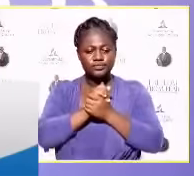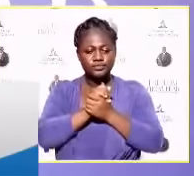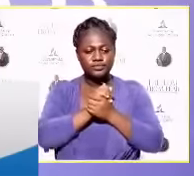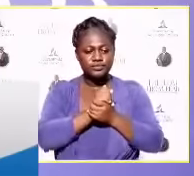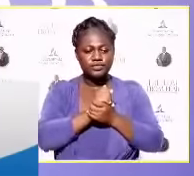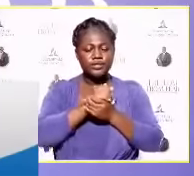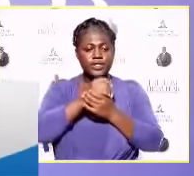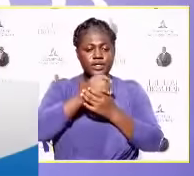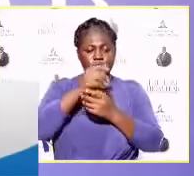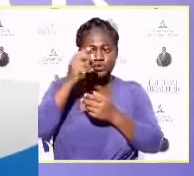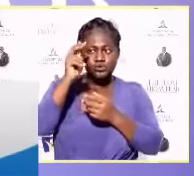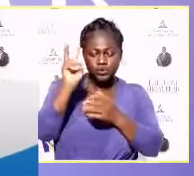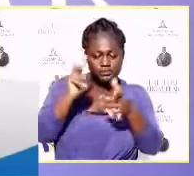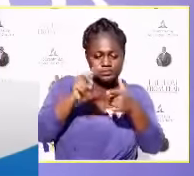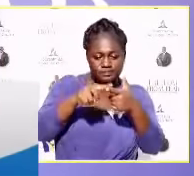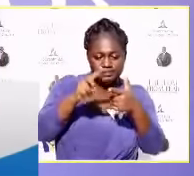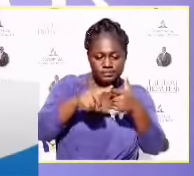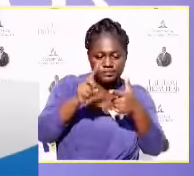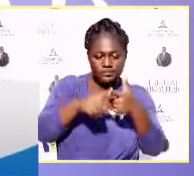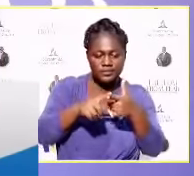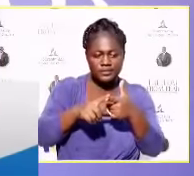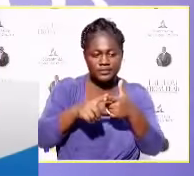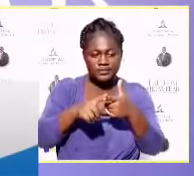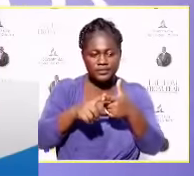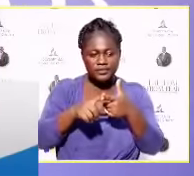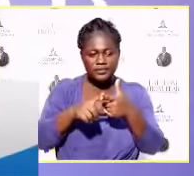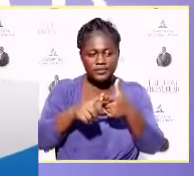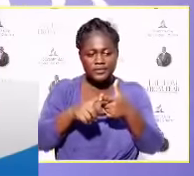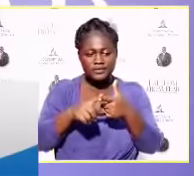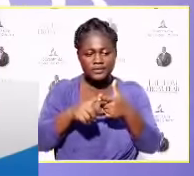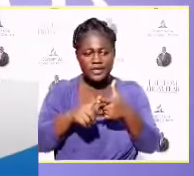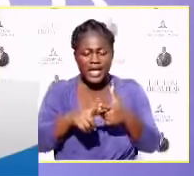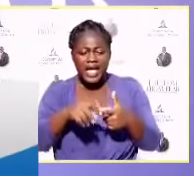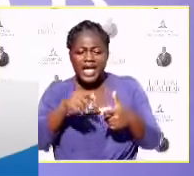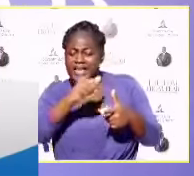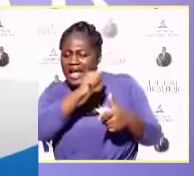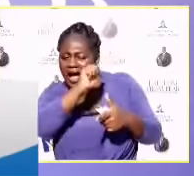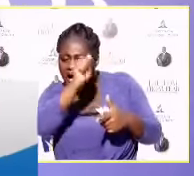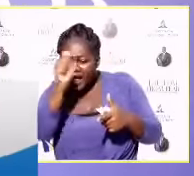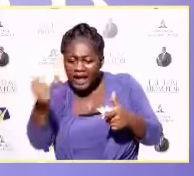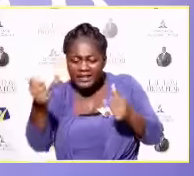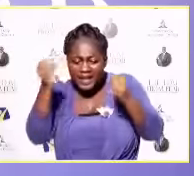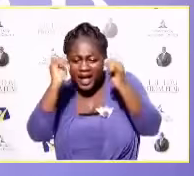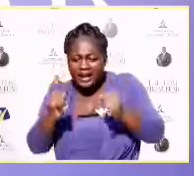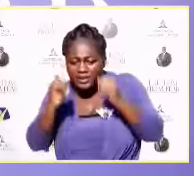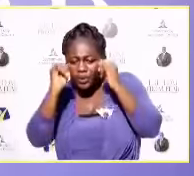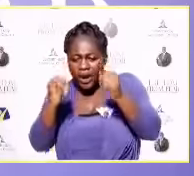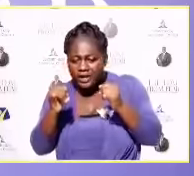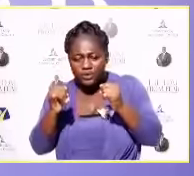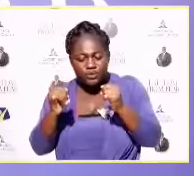Commandment 2. Thou shalt not make unto thee any graven image.